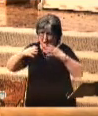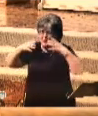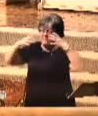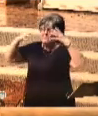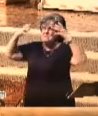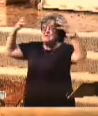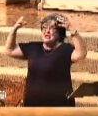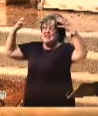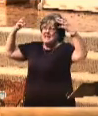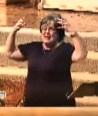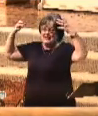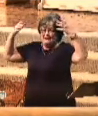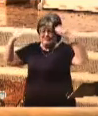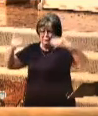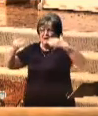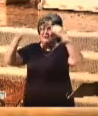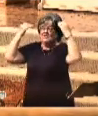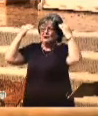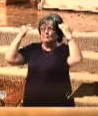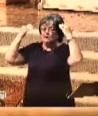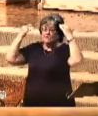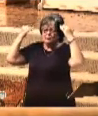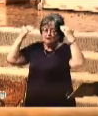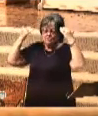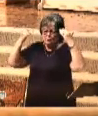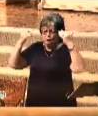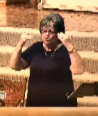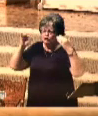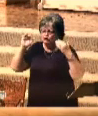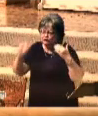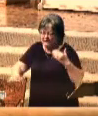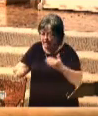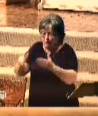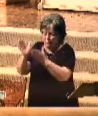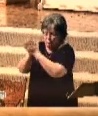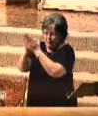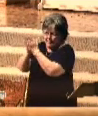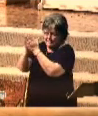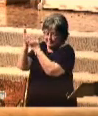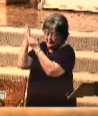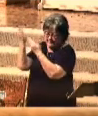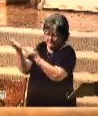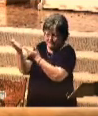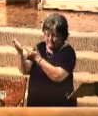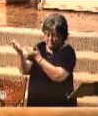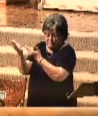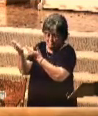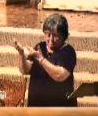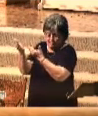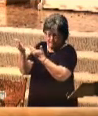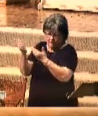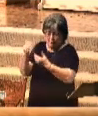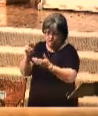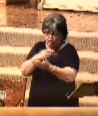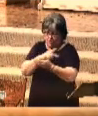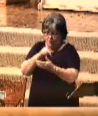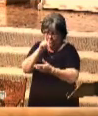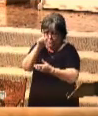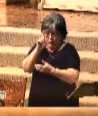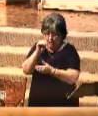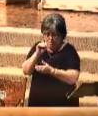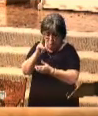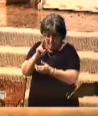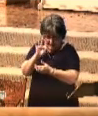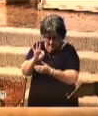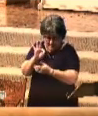the same God in the sunshine as He is in the dark clouds. He loves you just the same. Psalm 109 verse 30 says, I will